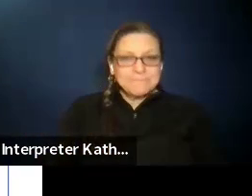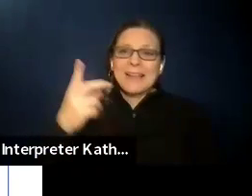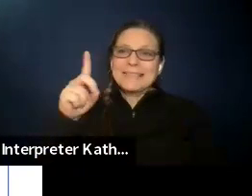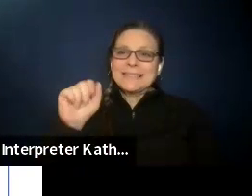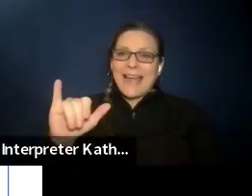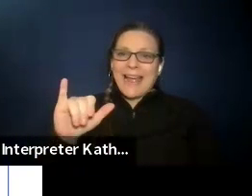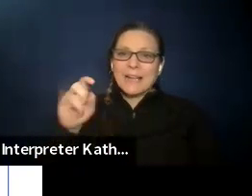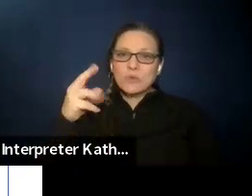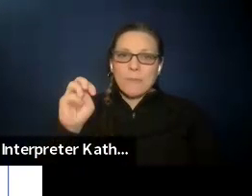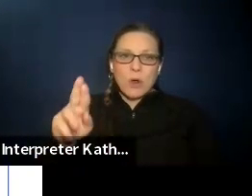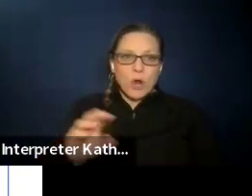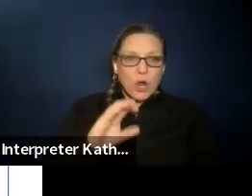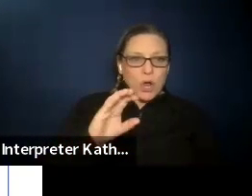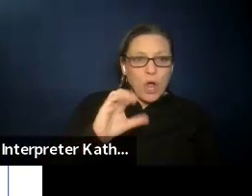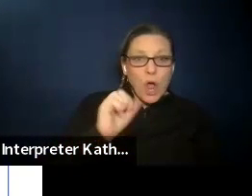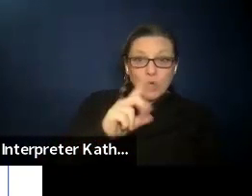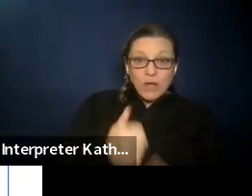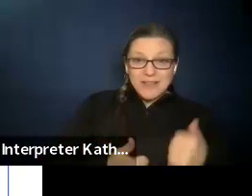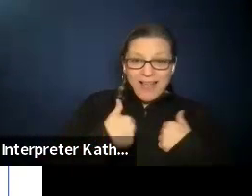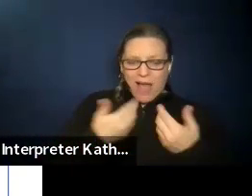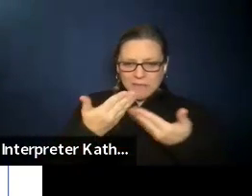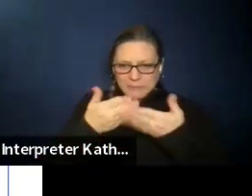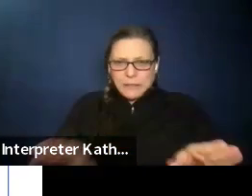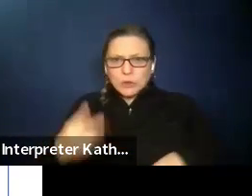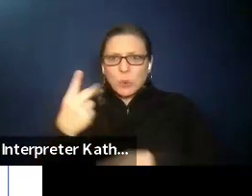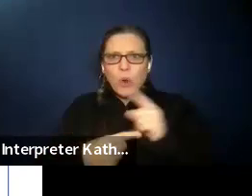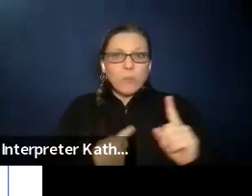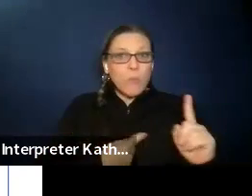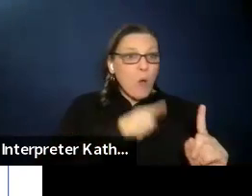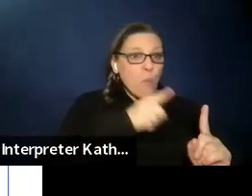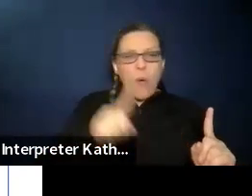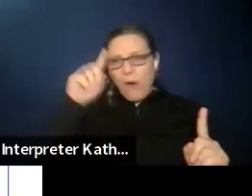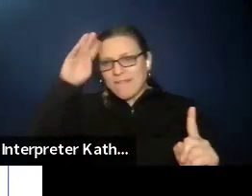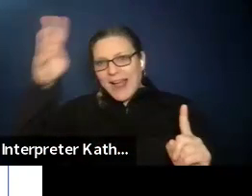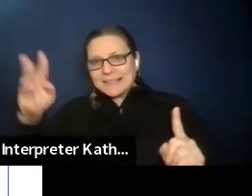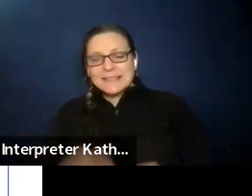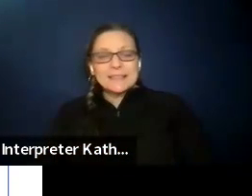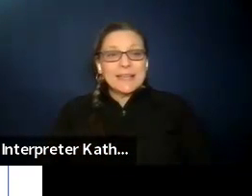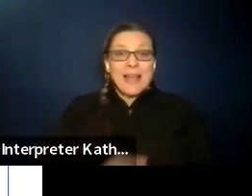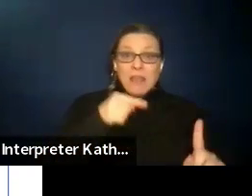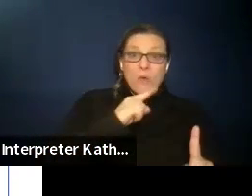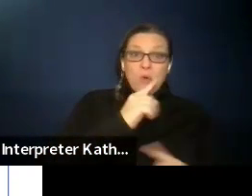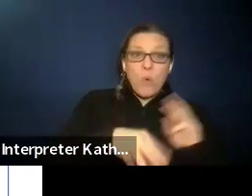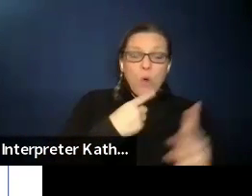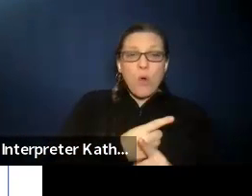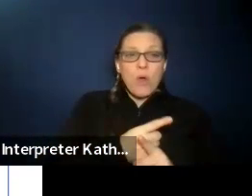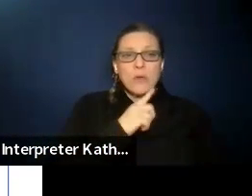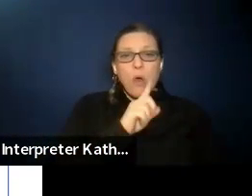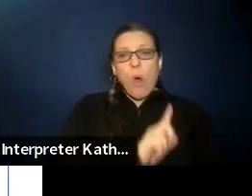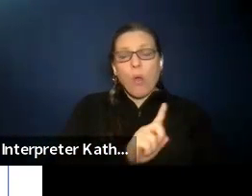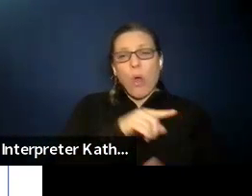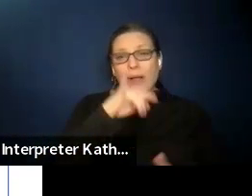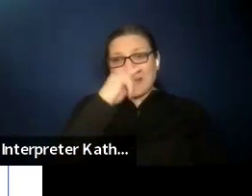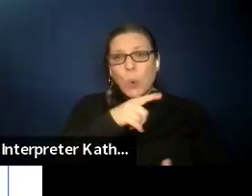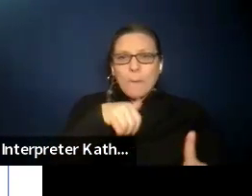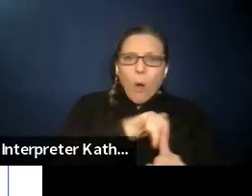Daydreamer. Charles' life is split between two worlds, one real and one fantasy. In the real world, he is a lonely, bullied kid